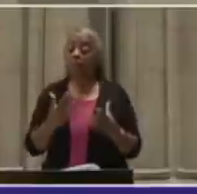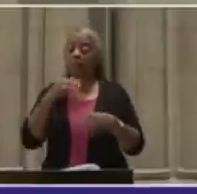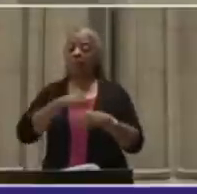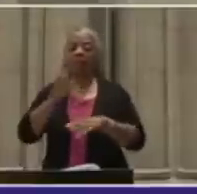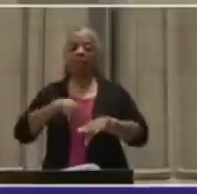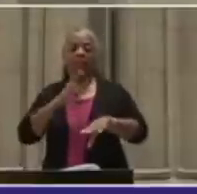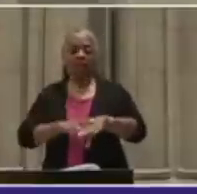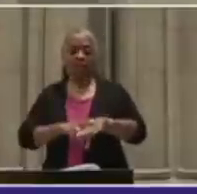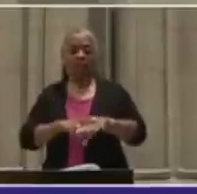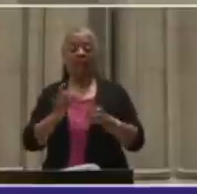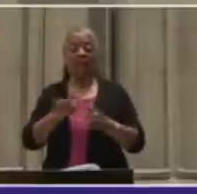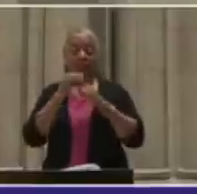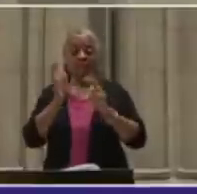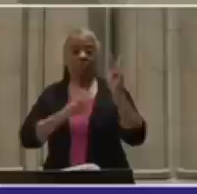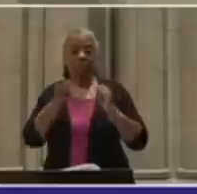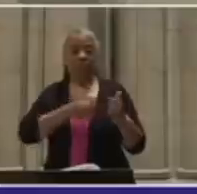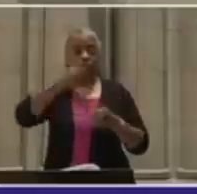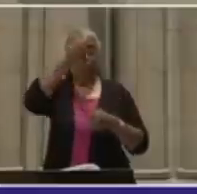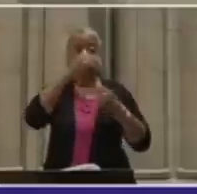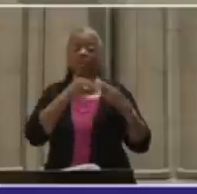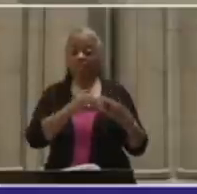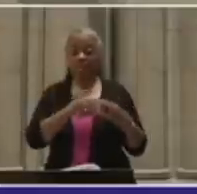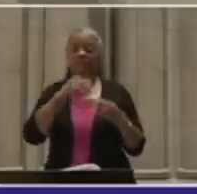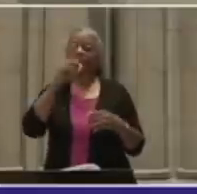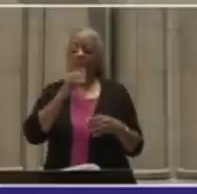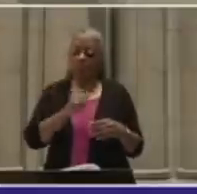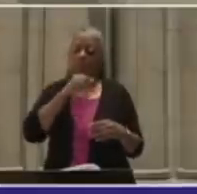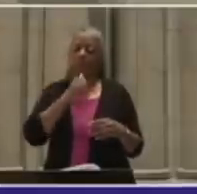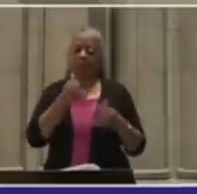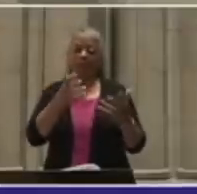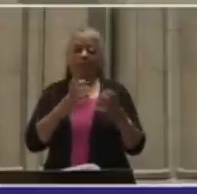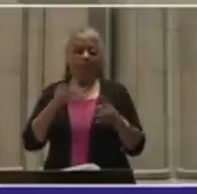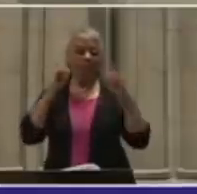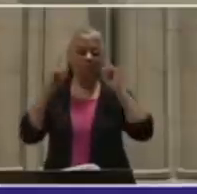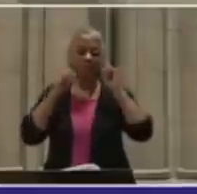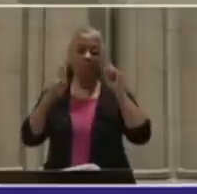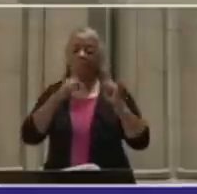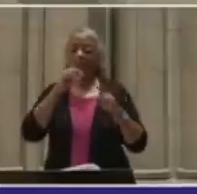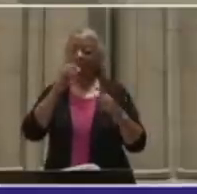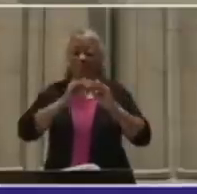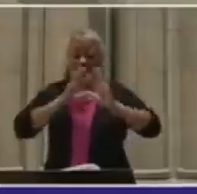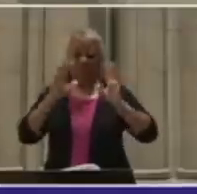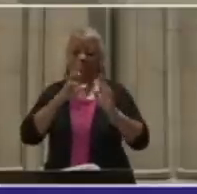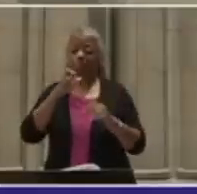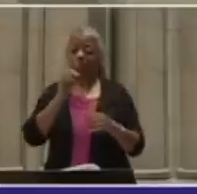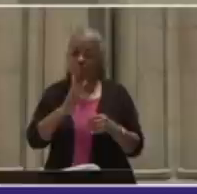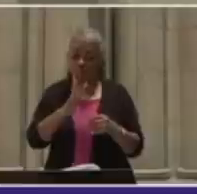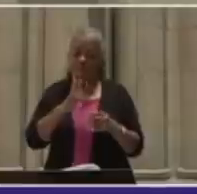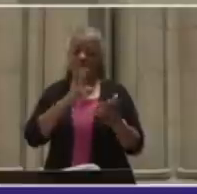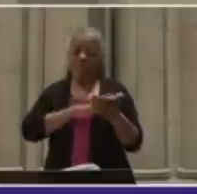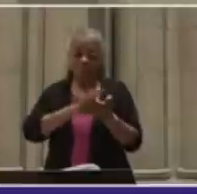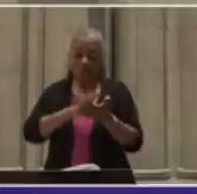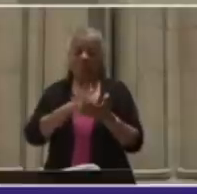and especially its leadership, do not want to hear the raw, plain truth.